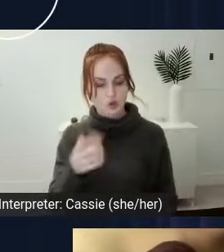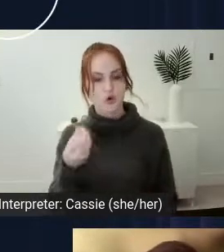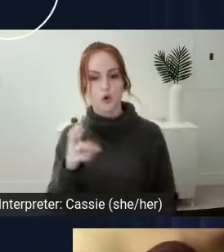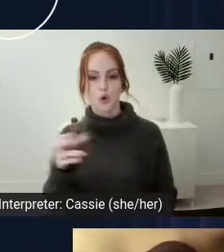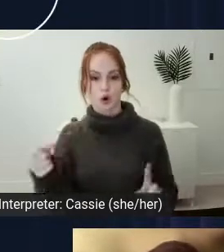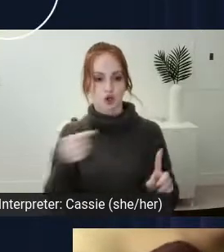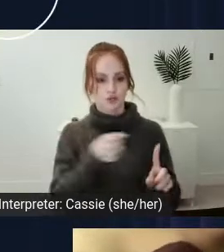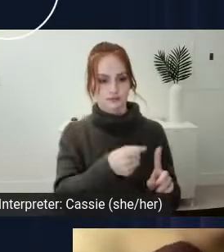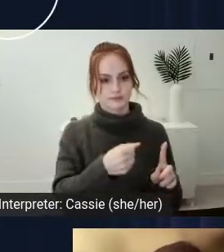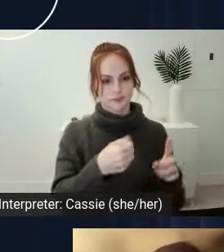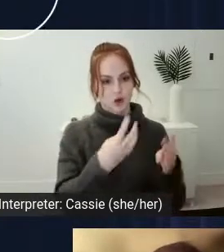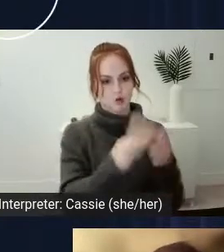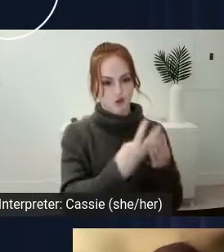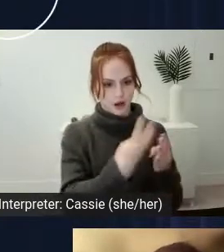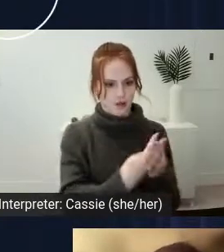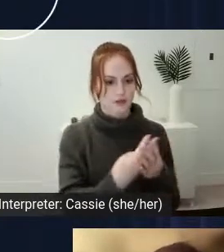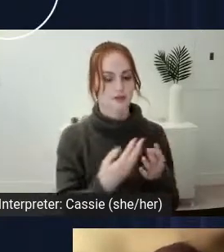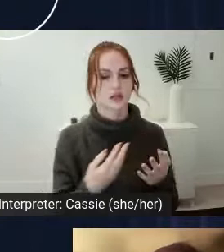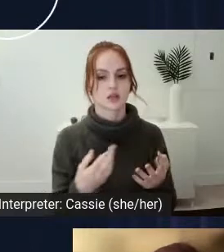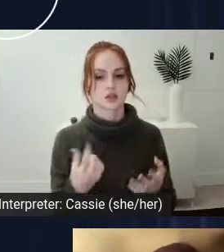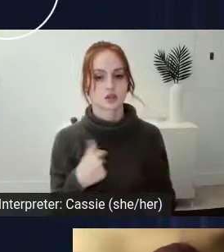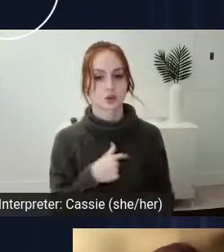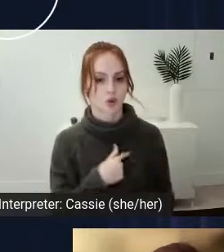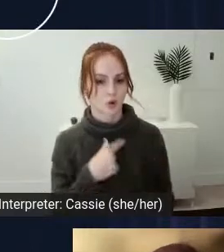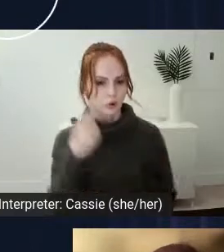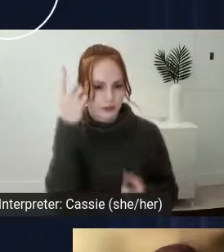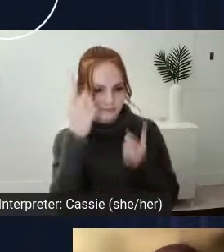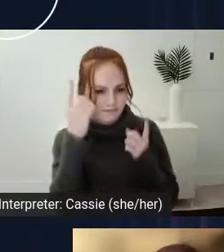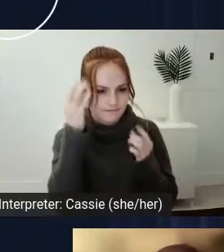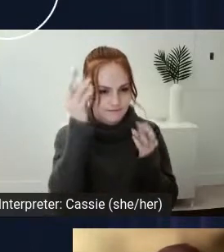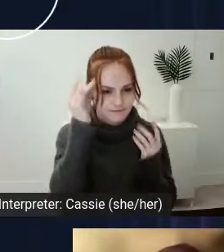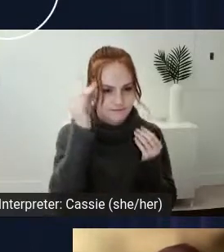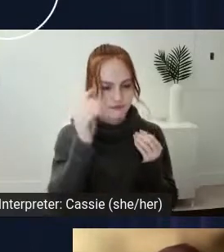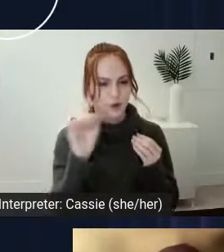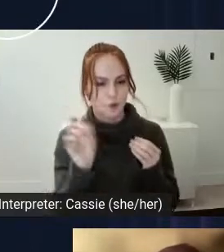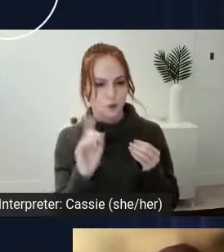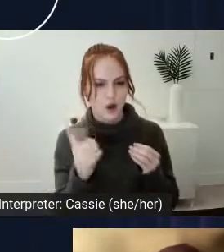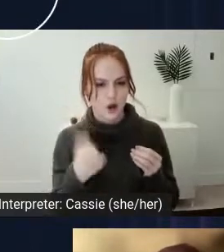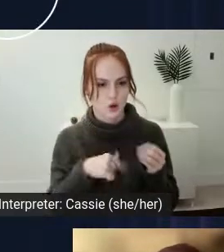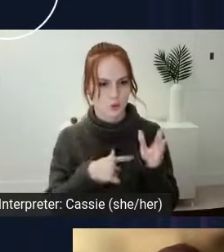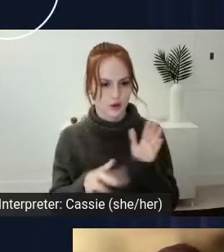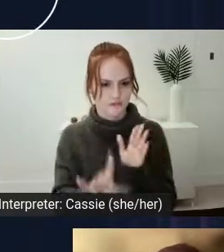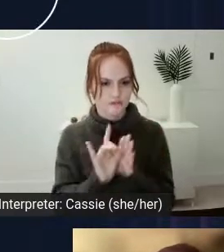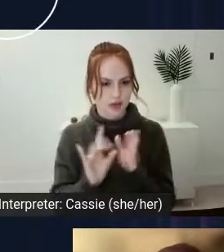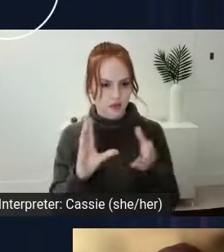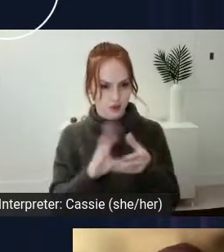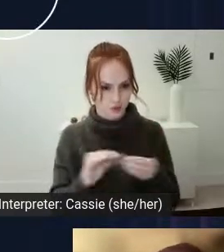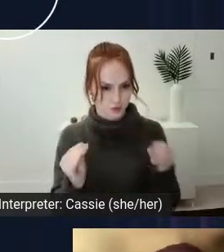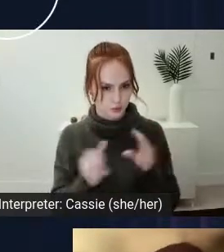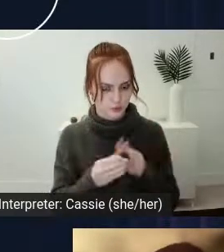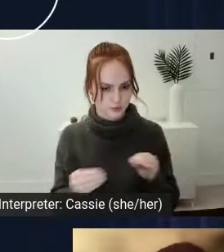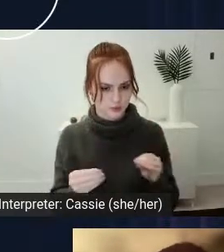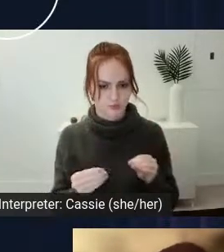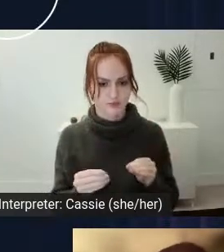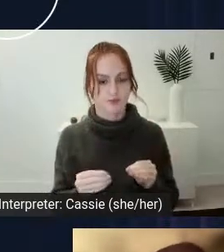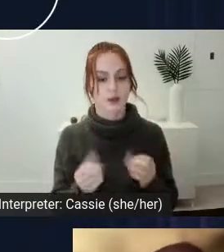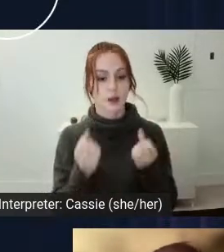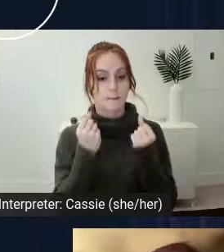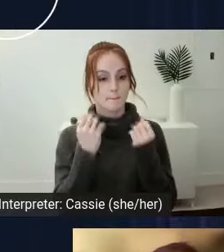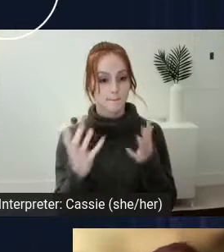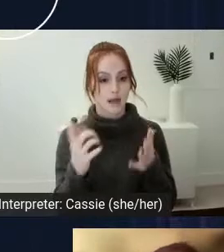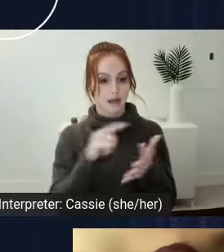mindful of where we're finding these stories. But many of these individual accounts took place